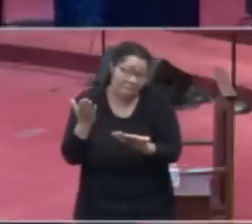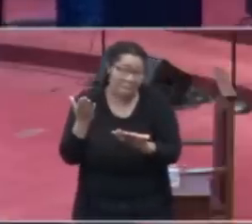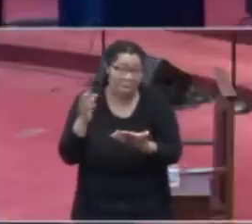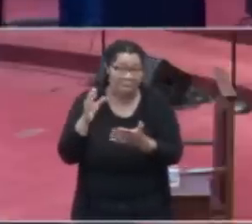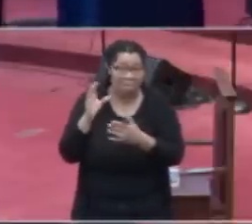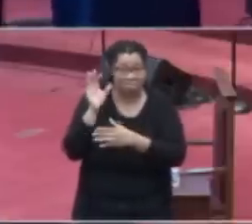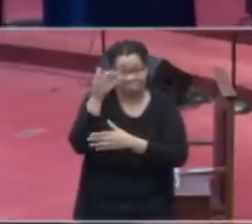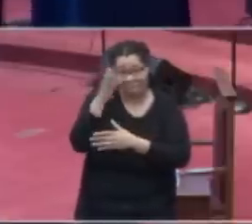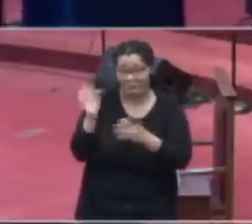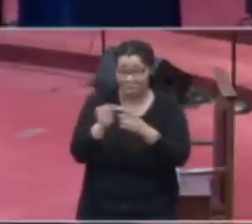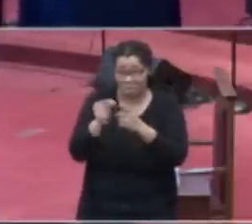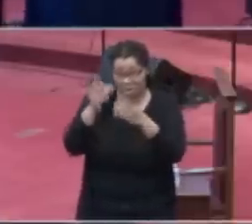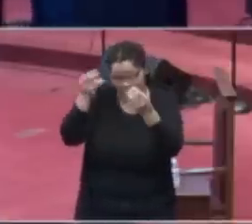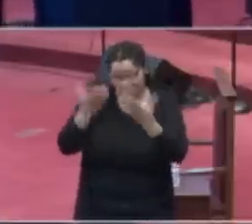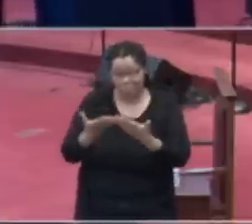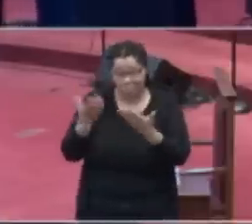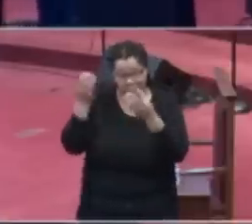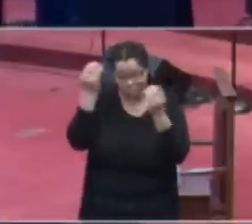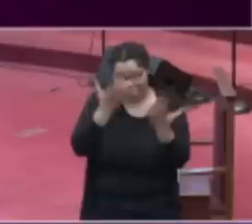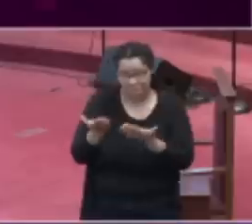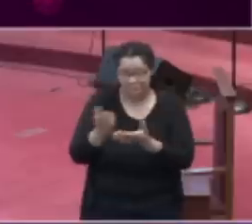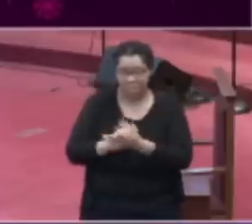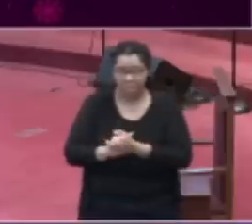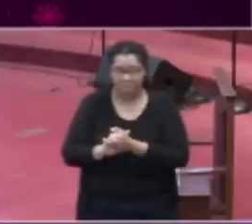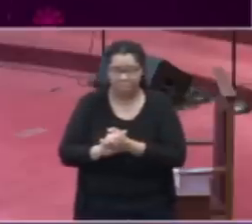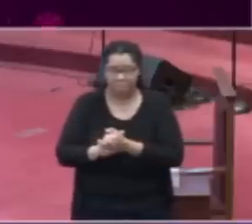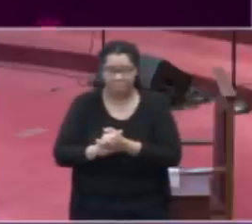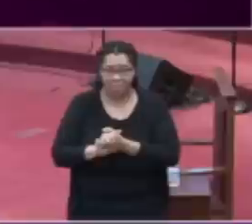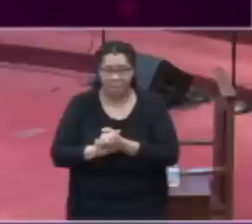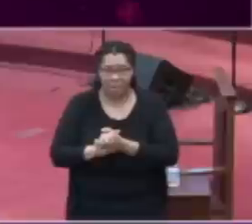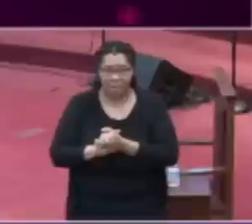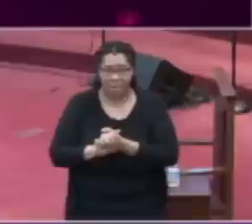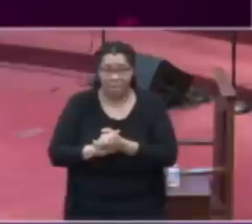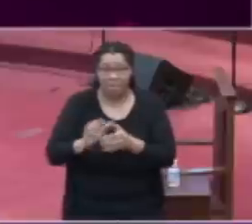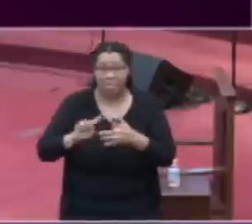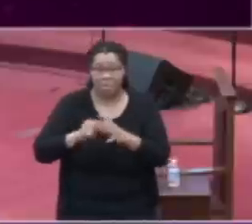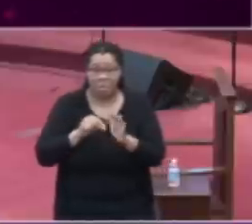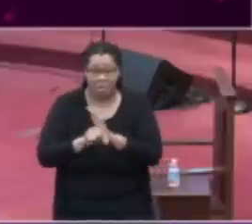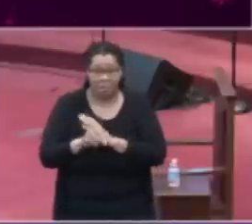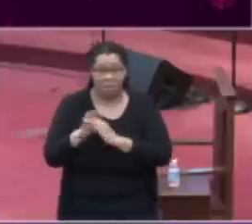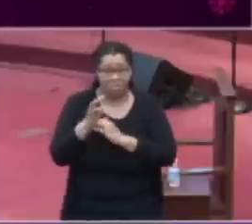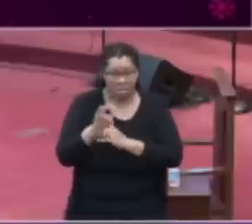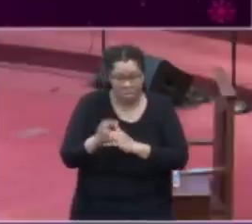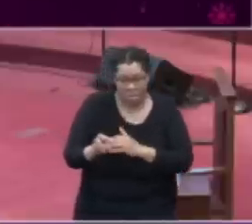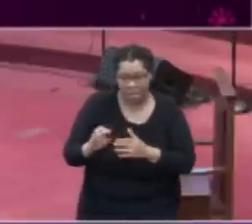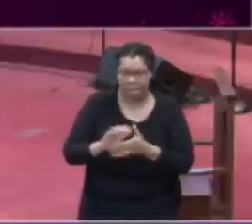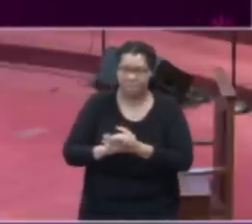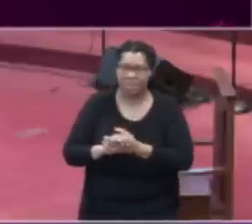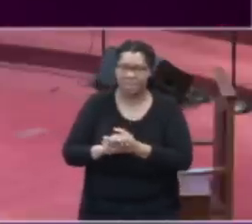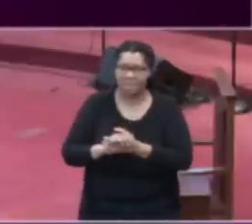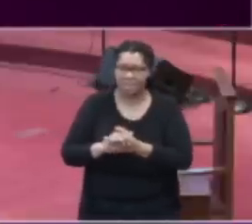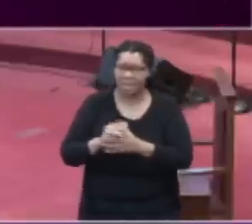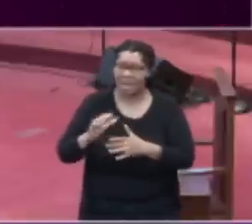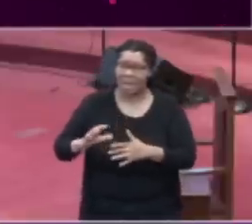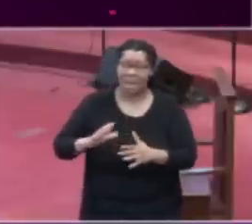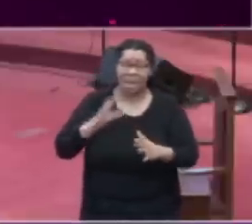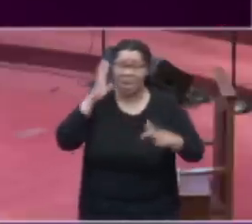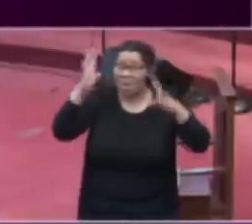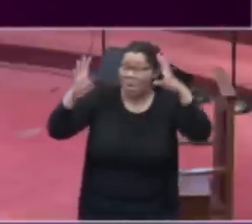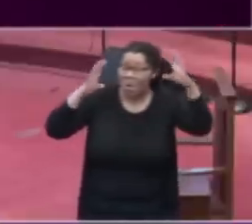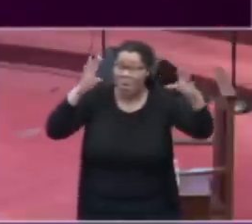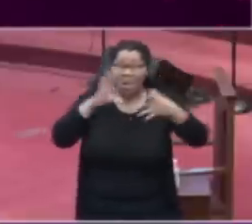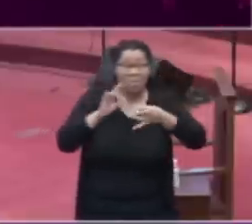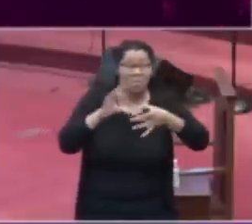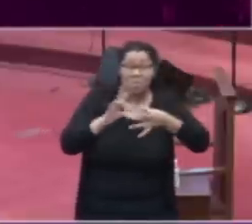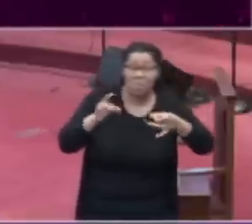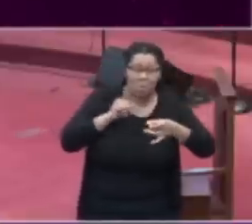Verse 16, He says, "For we did not follow cleverly devised stories or myths when we made known to you the power and the coming of our Lord